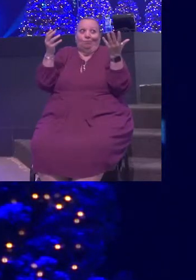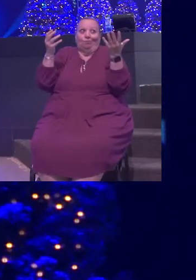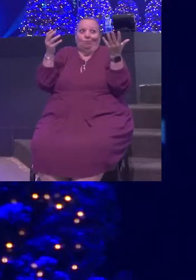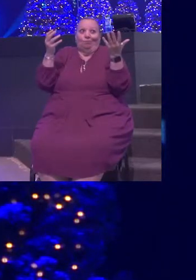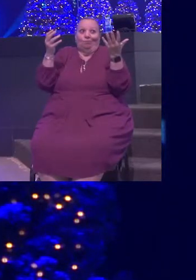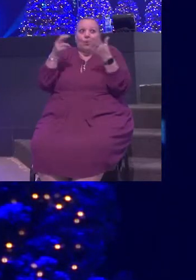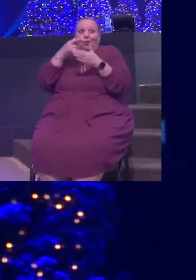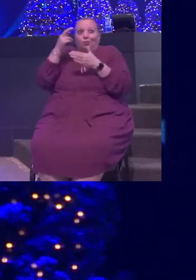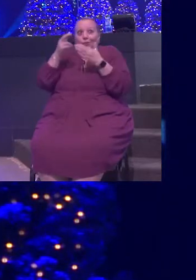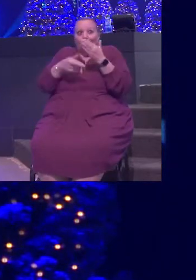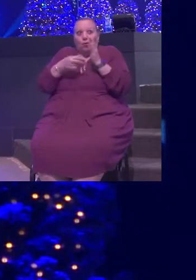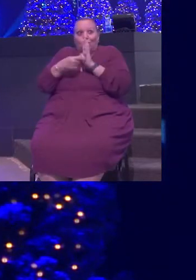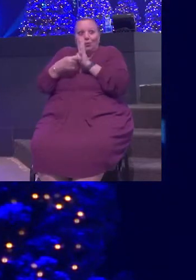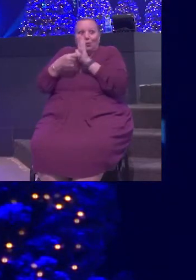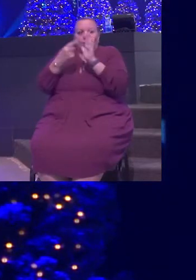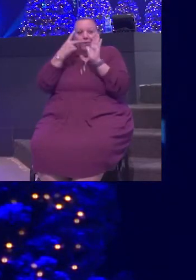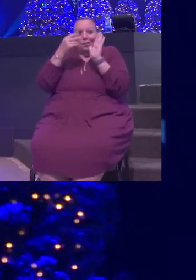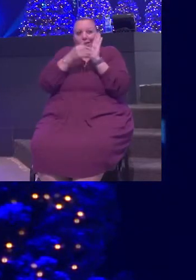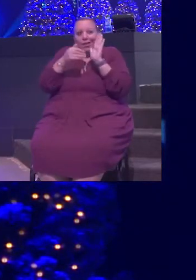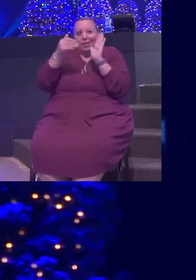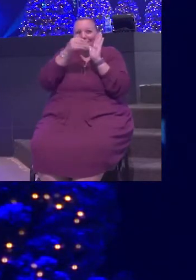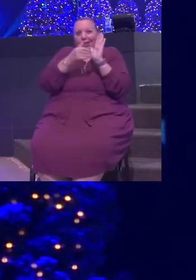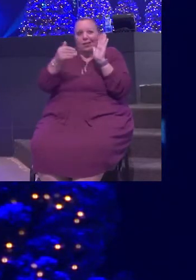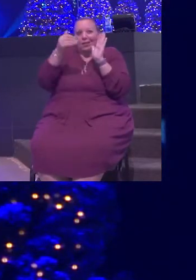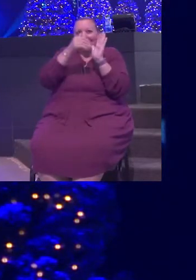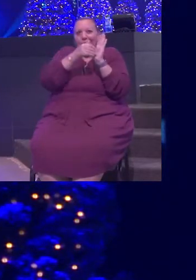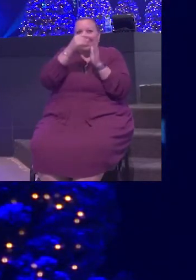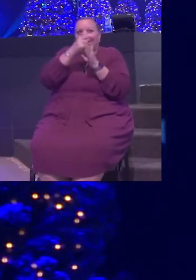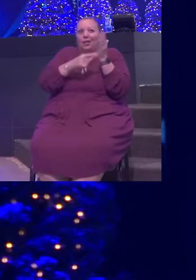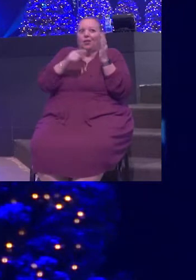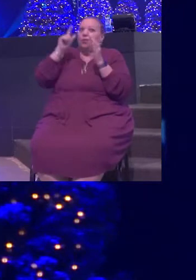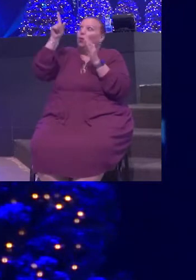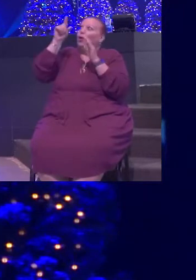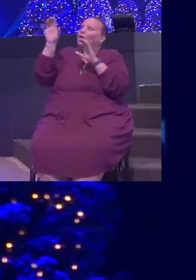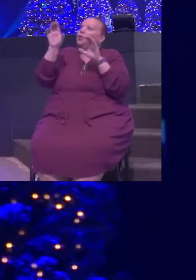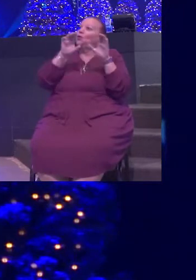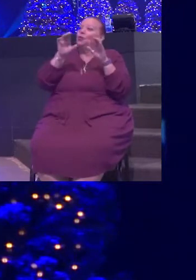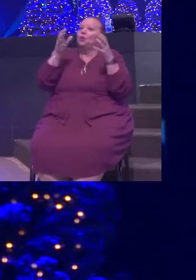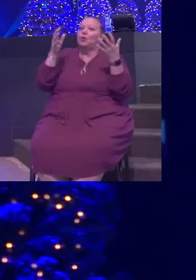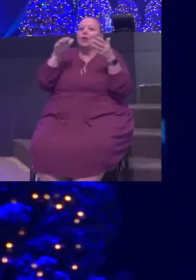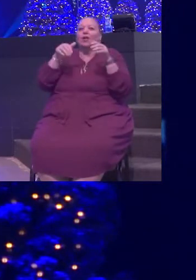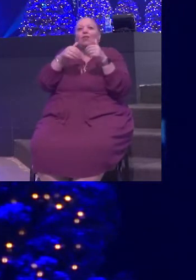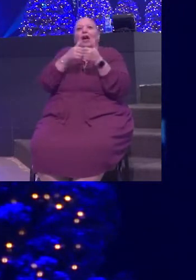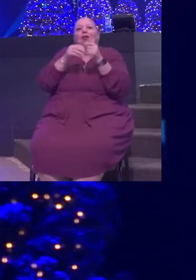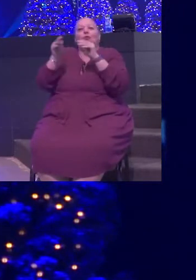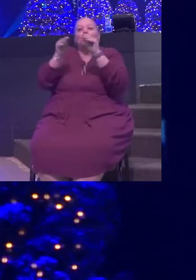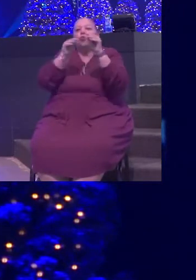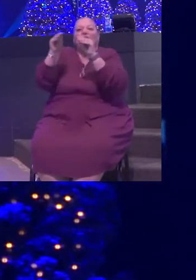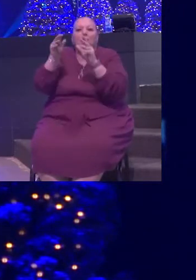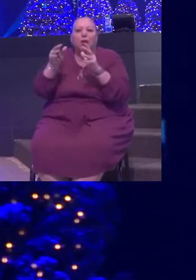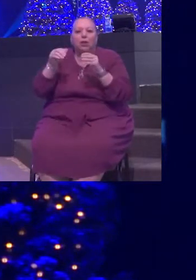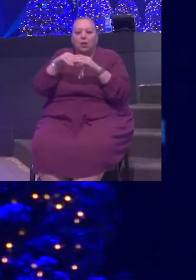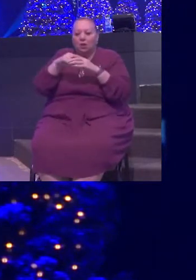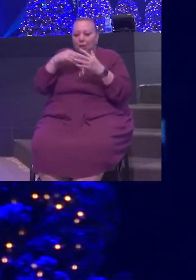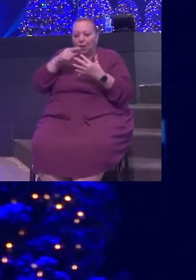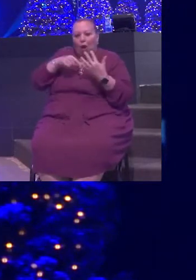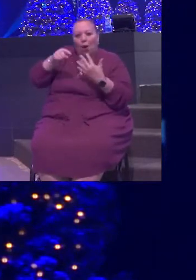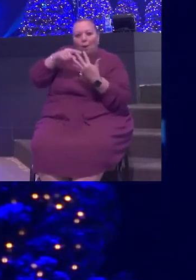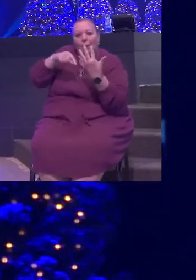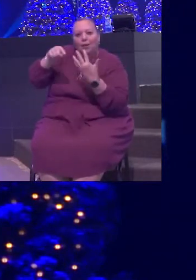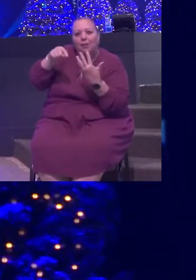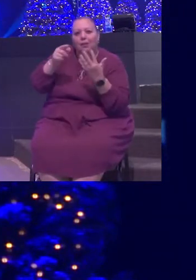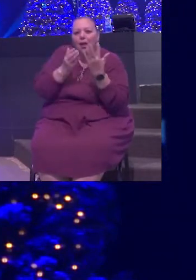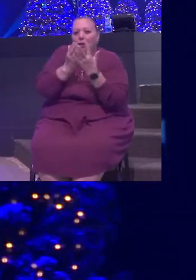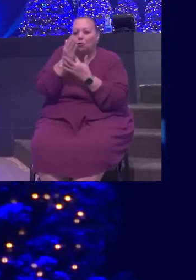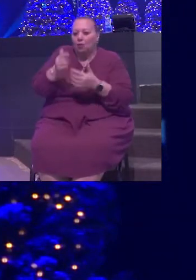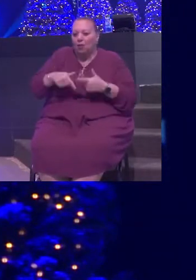the results, the fruit that we see again and again and again of what you're doing, of how you're moving in our midst and through the